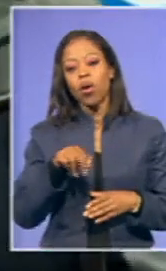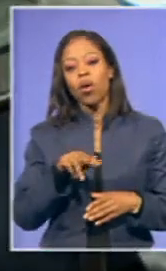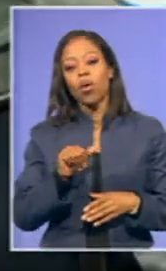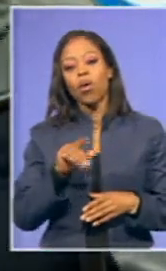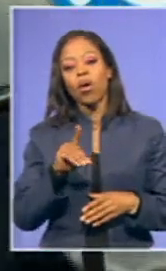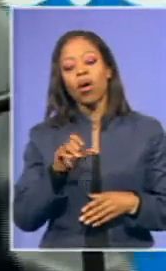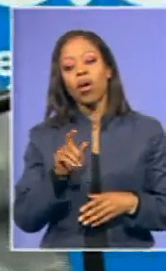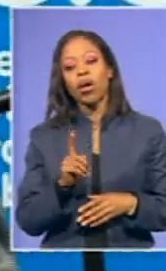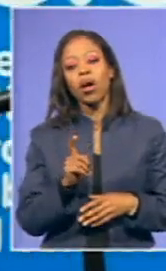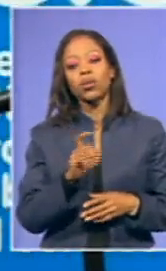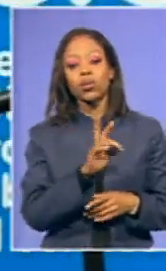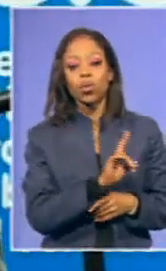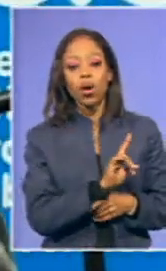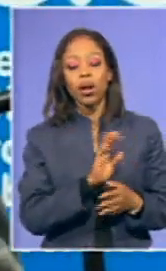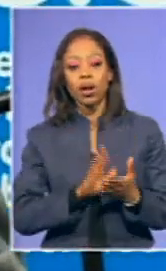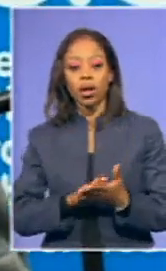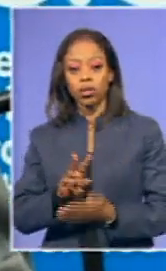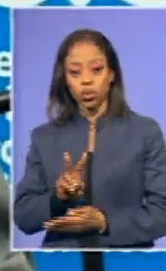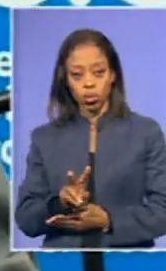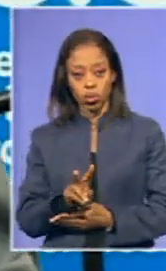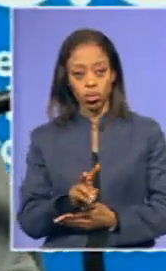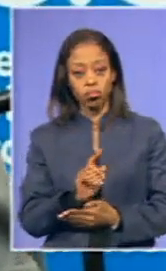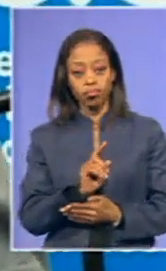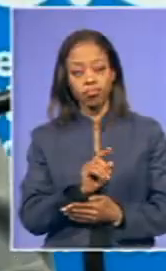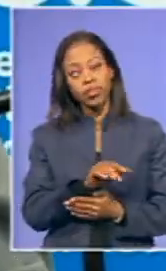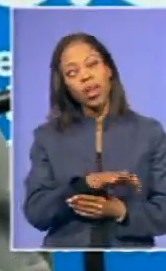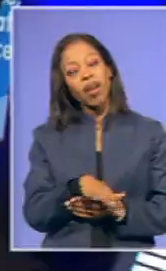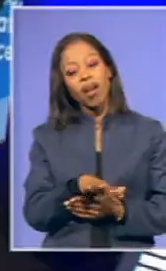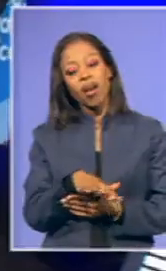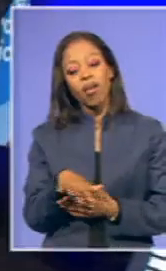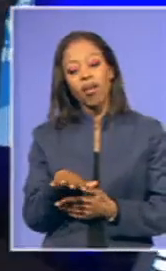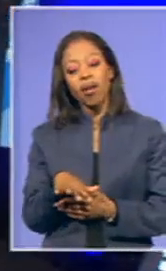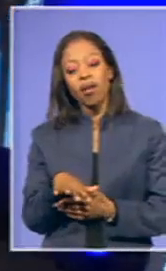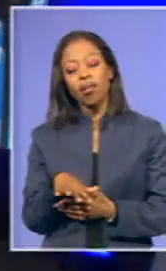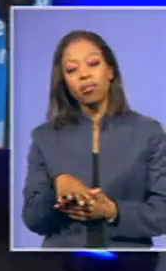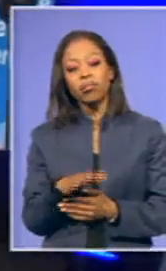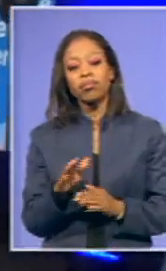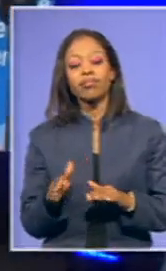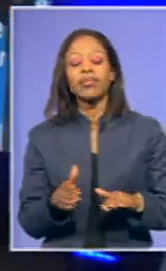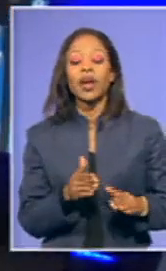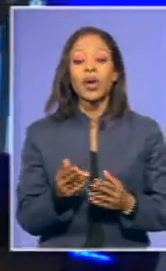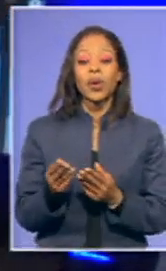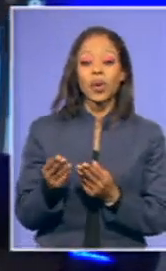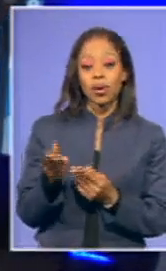aqueduct 1 and 2 is in the area. And that's the latest